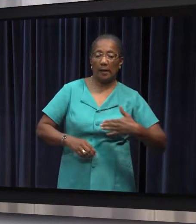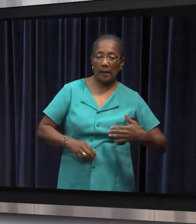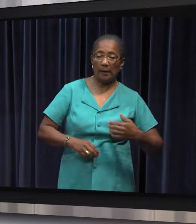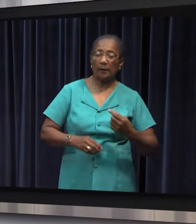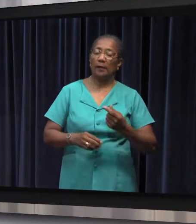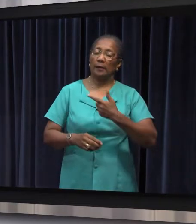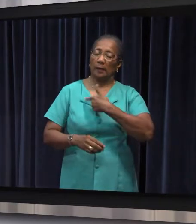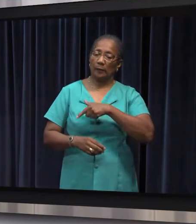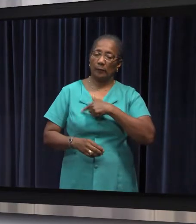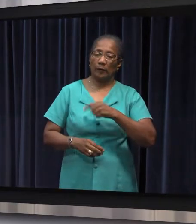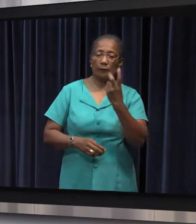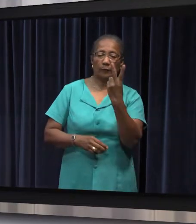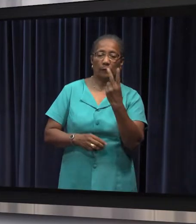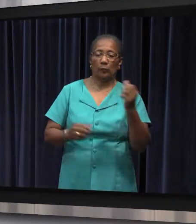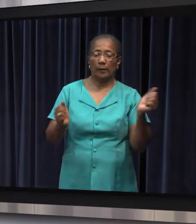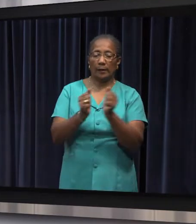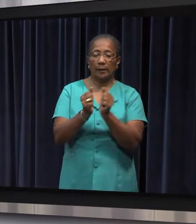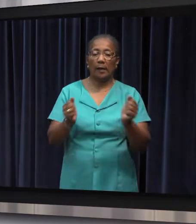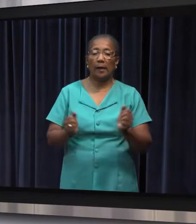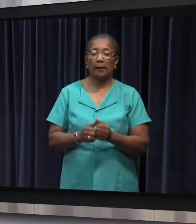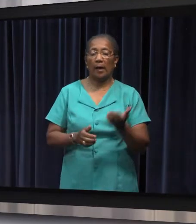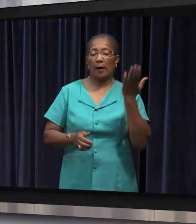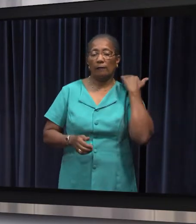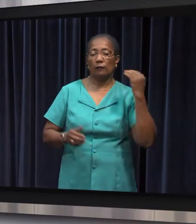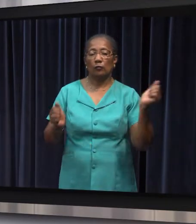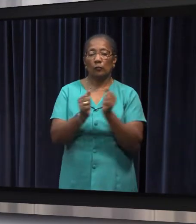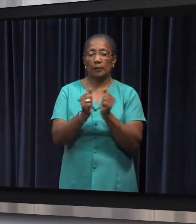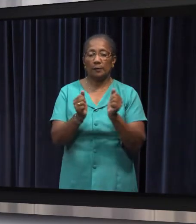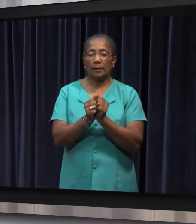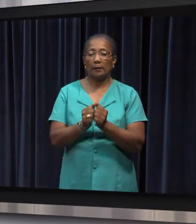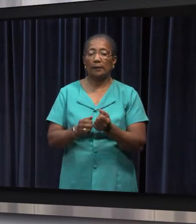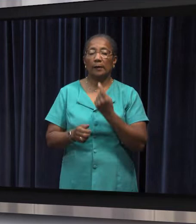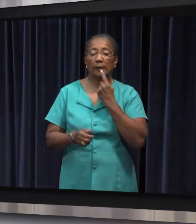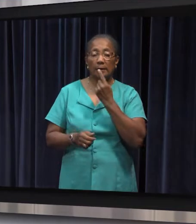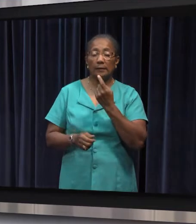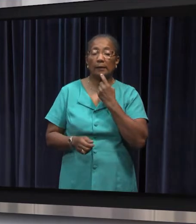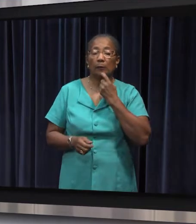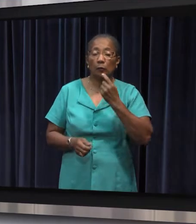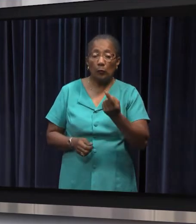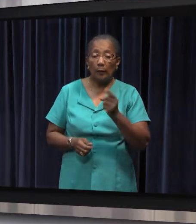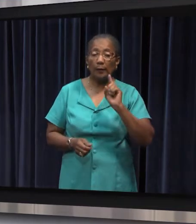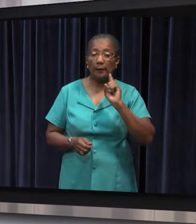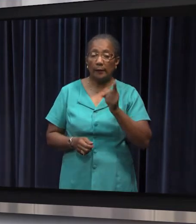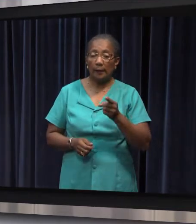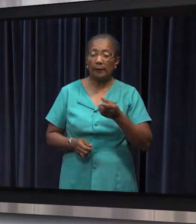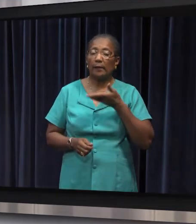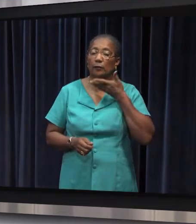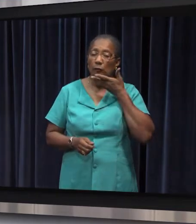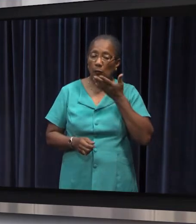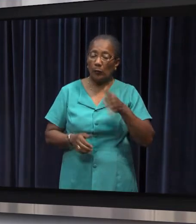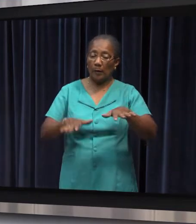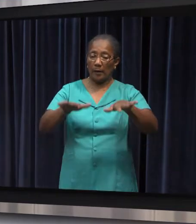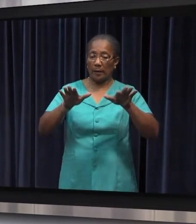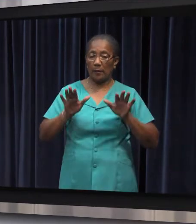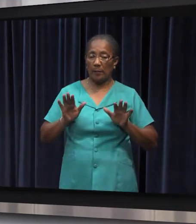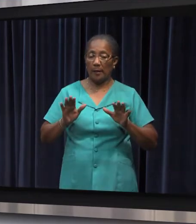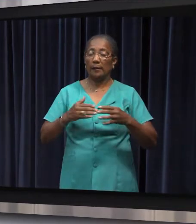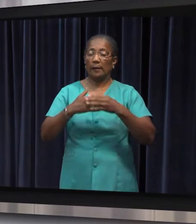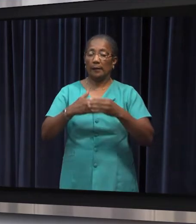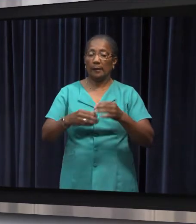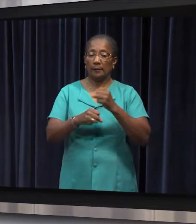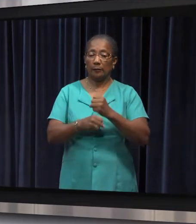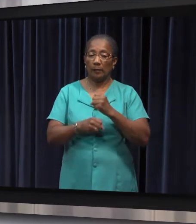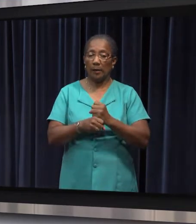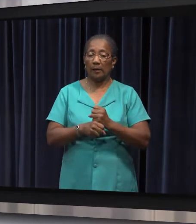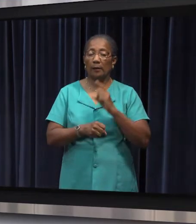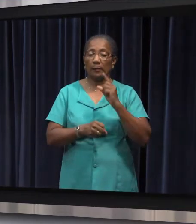served 9 to 12 months longer than the normal term of 2 years. Last Saturday, it